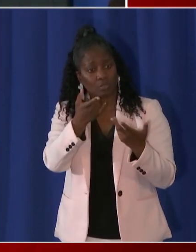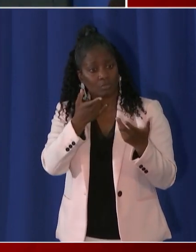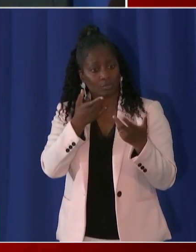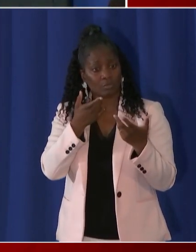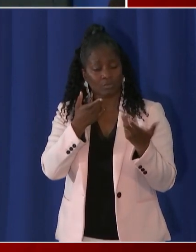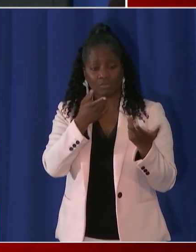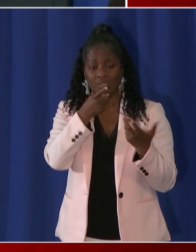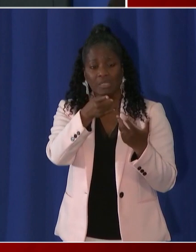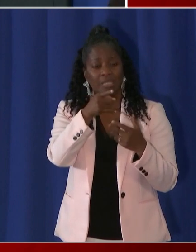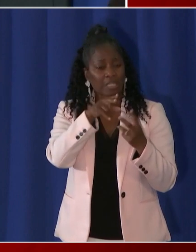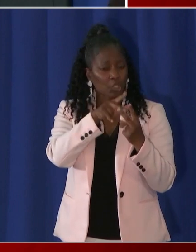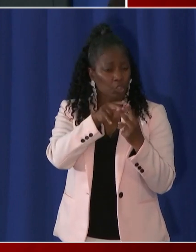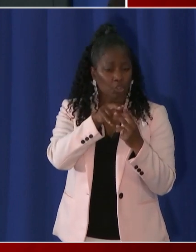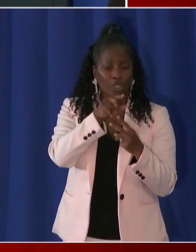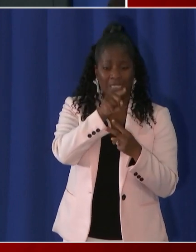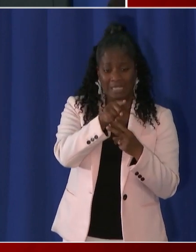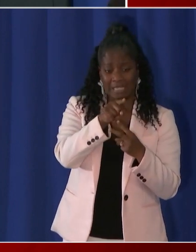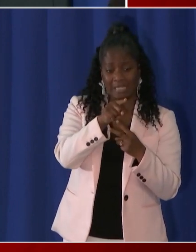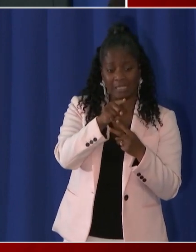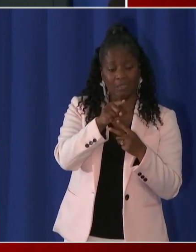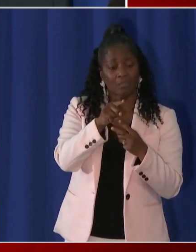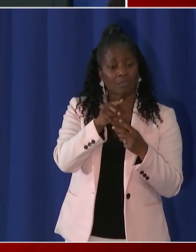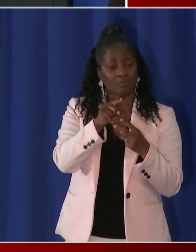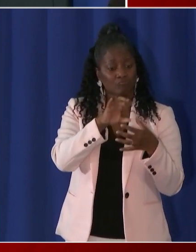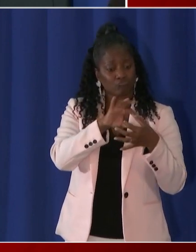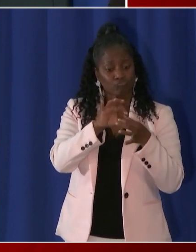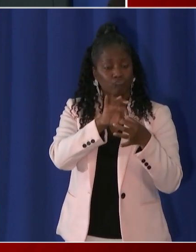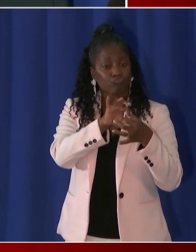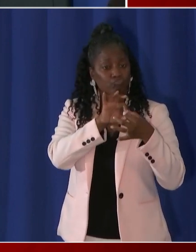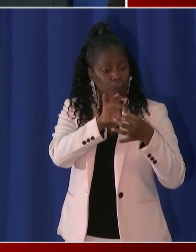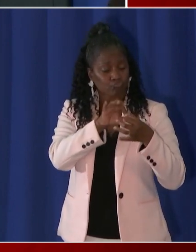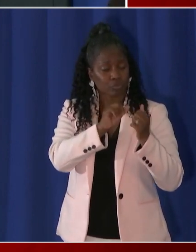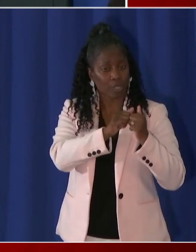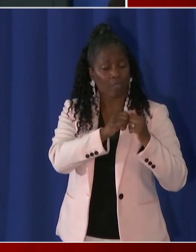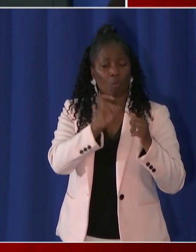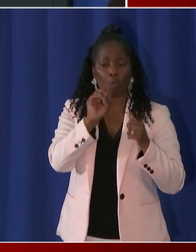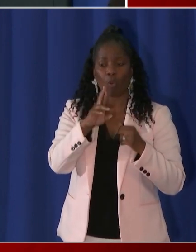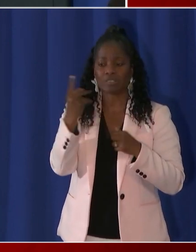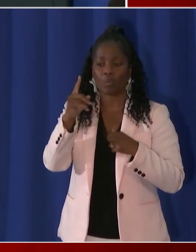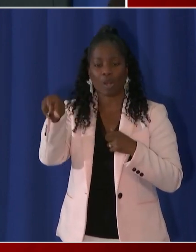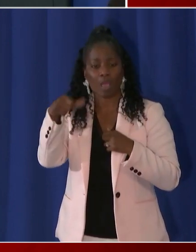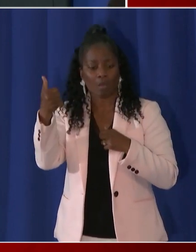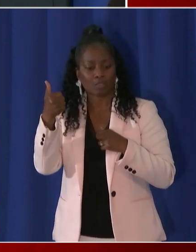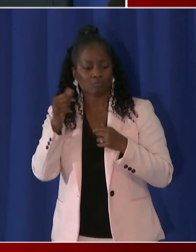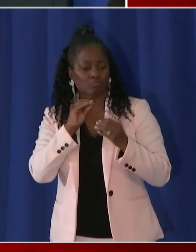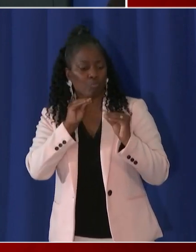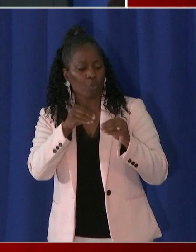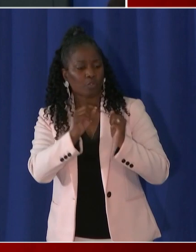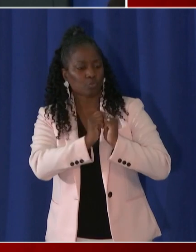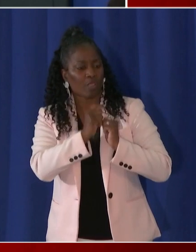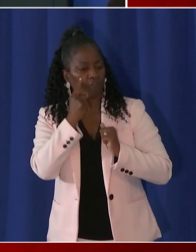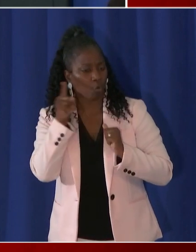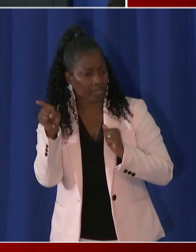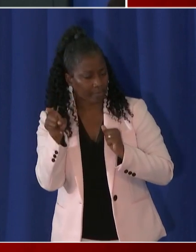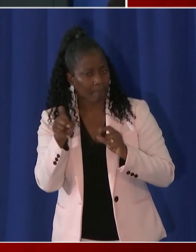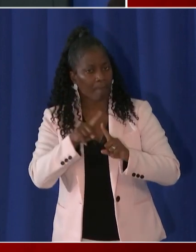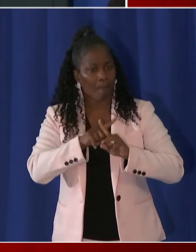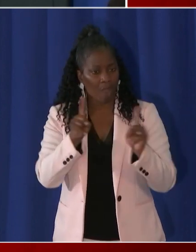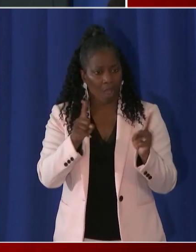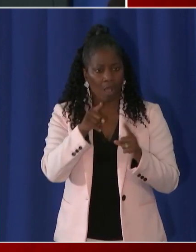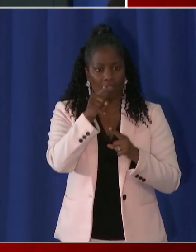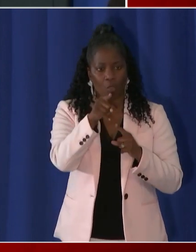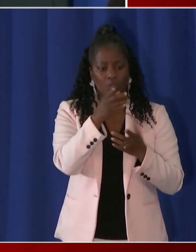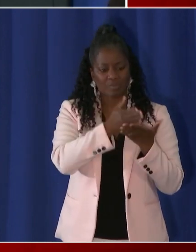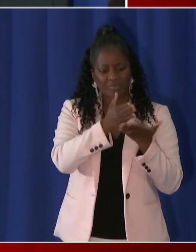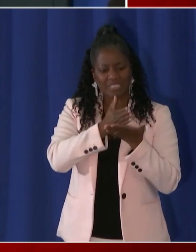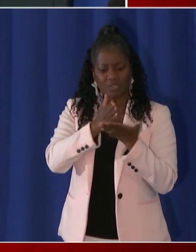assembled, are either he assembled them or he had someone to assemble them for him. But the pieces, the parts of the weapon,